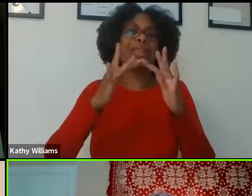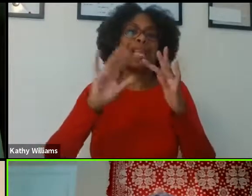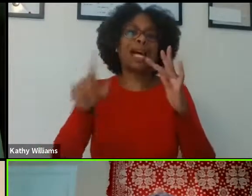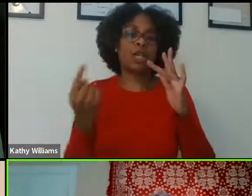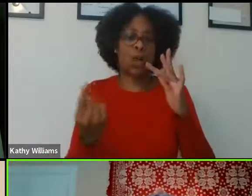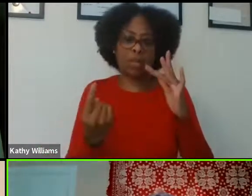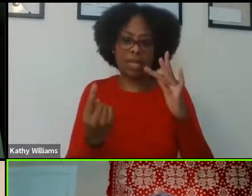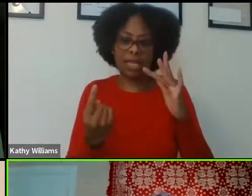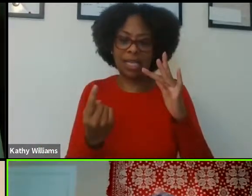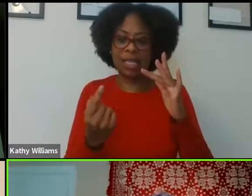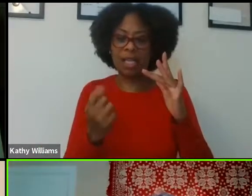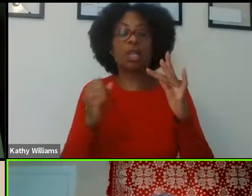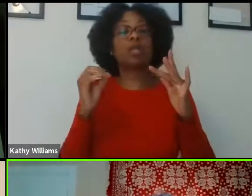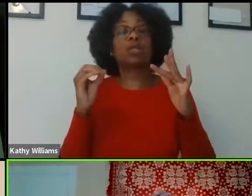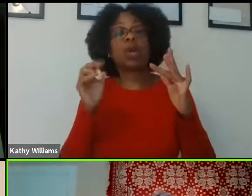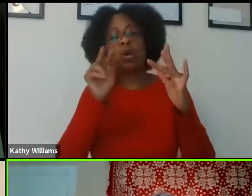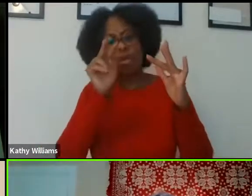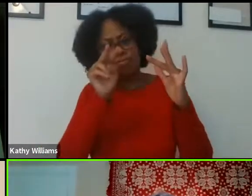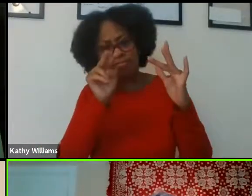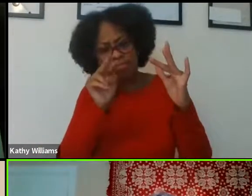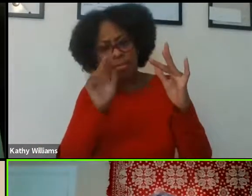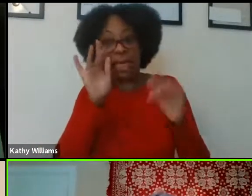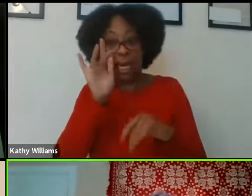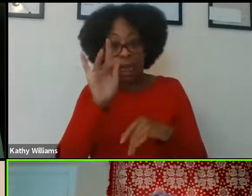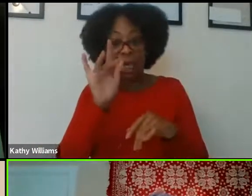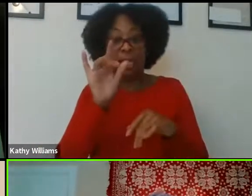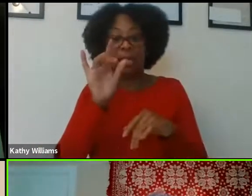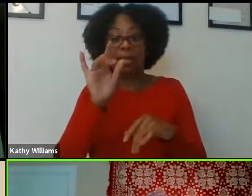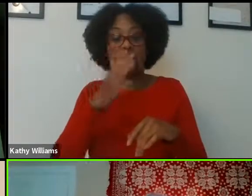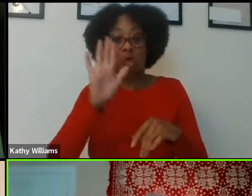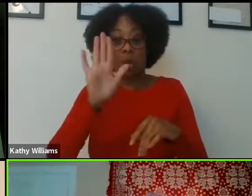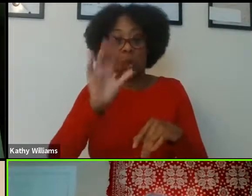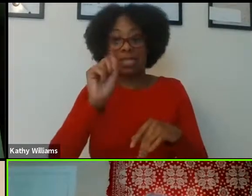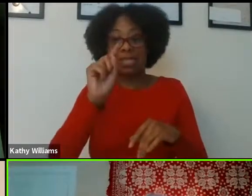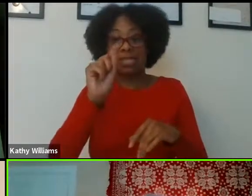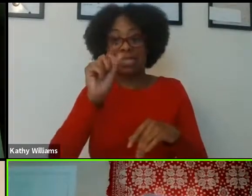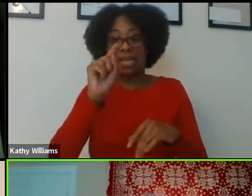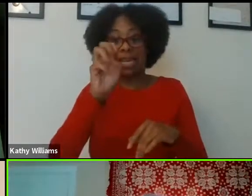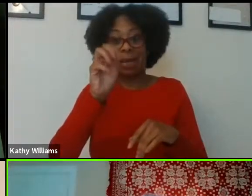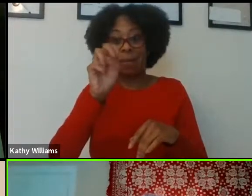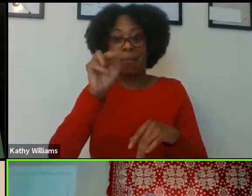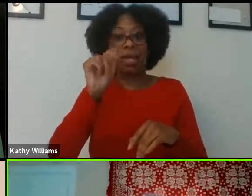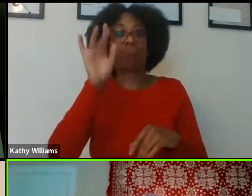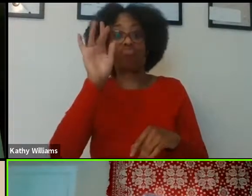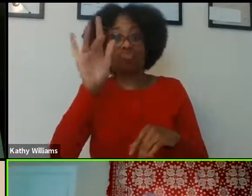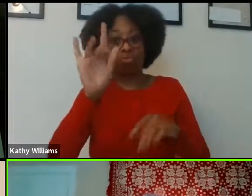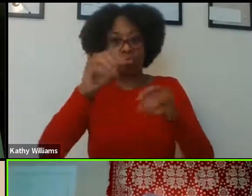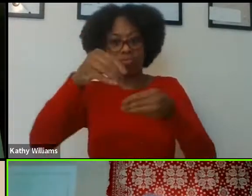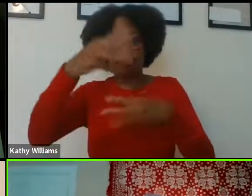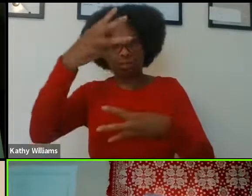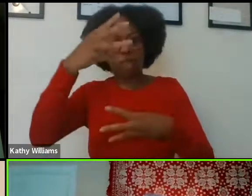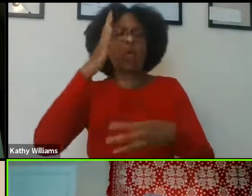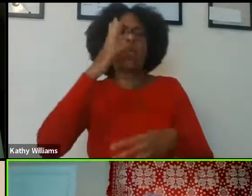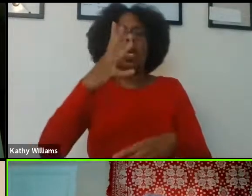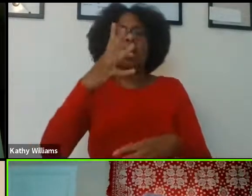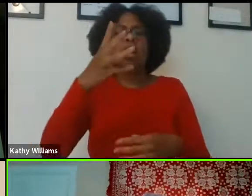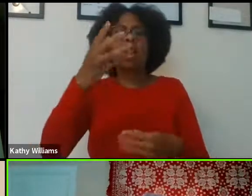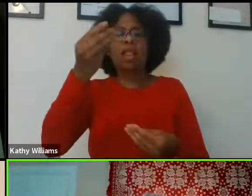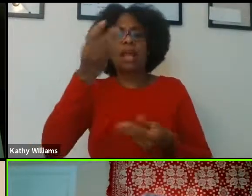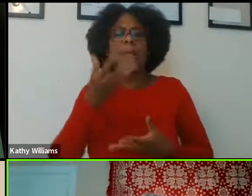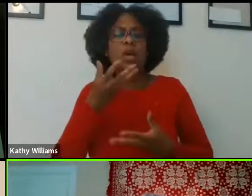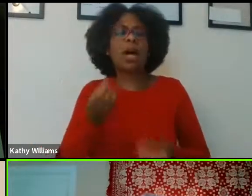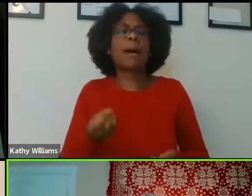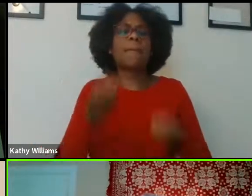you find out what your you click on your statement, and it will tell you how much you'll receive if you become